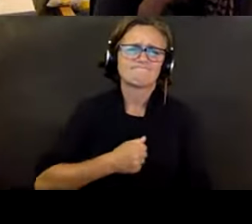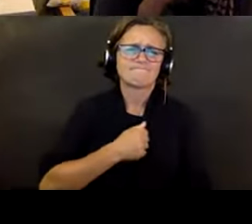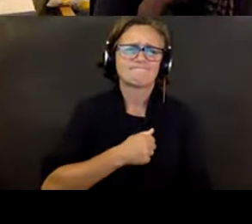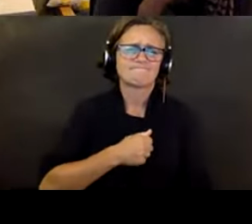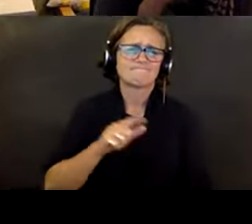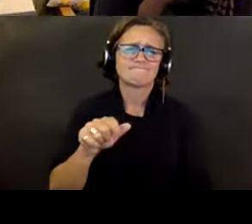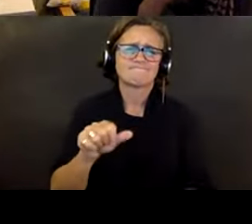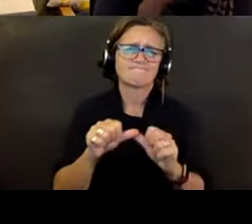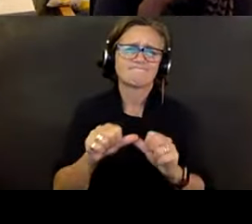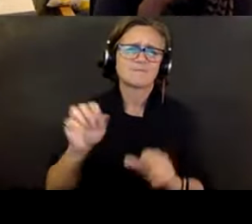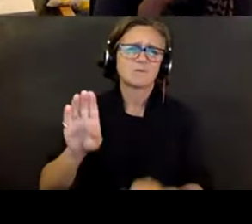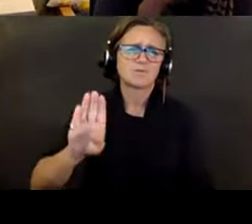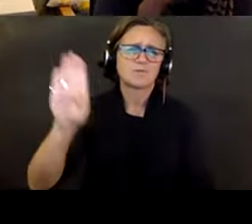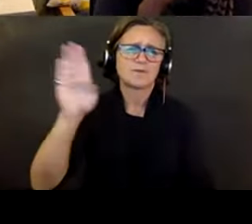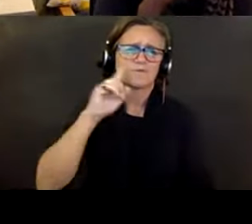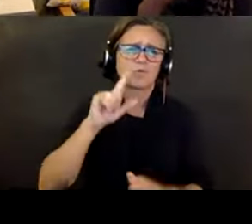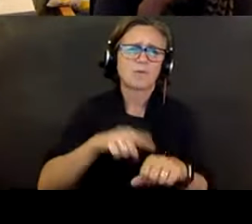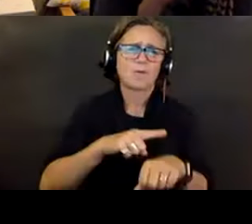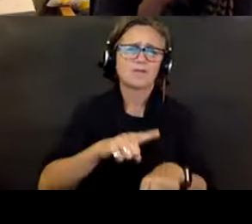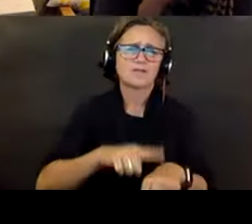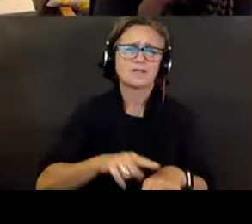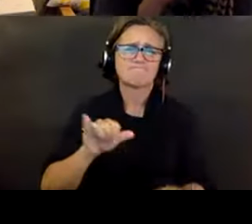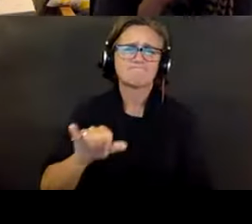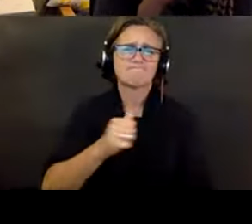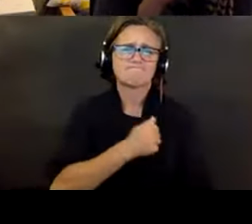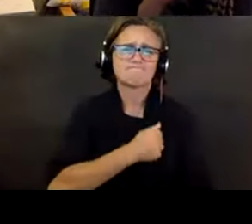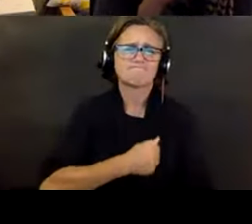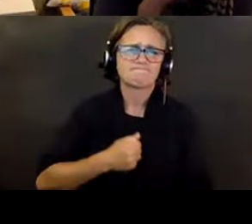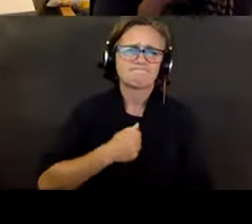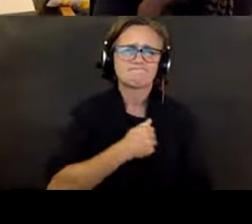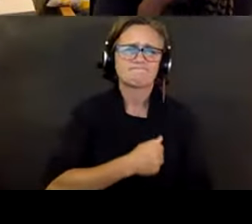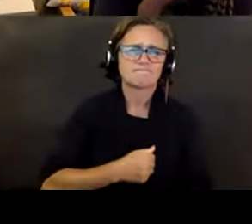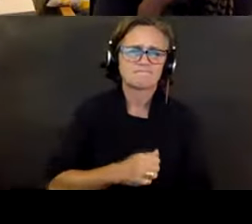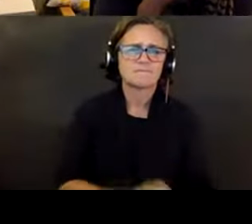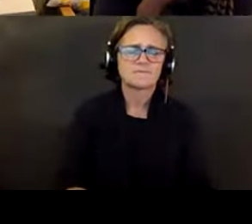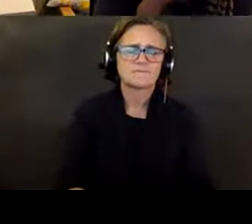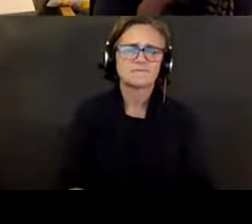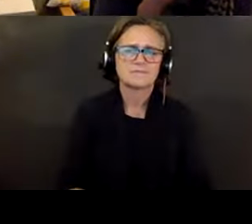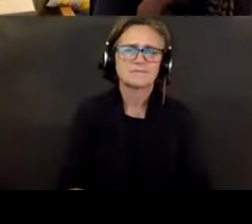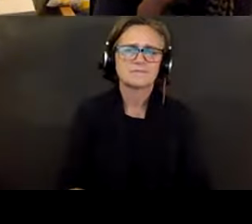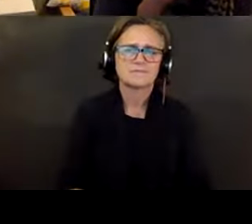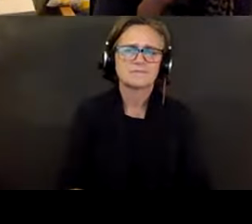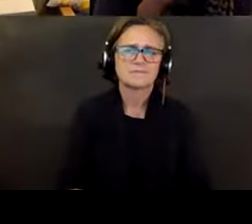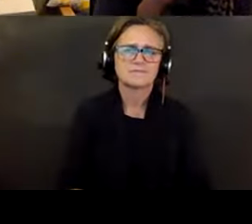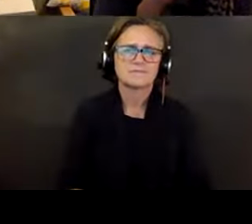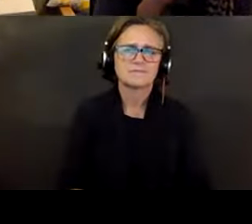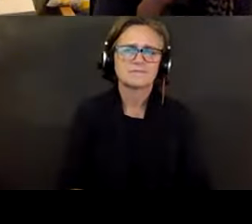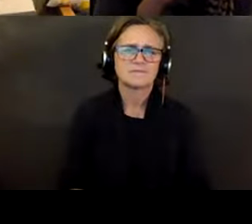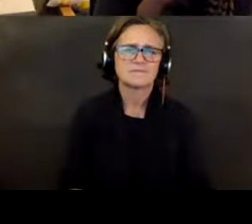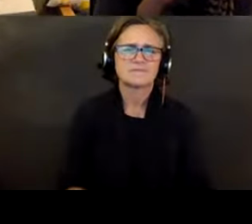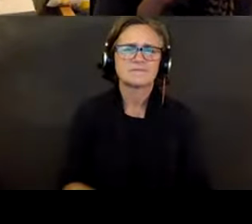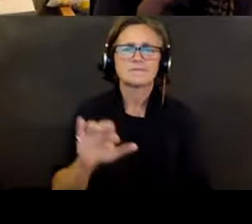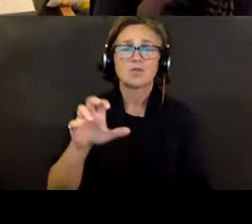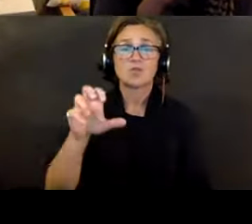I'm sorry. He left. I'll put you on. I'm sorry. Okay. Okay. So Chris, do you